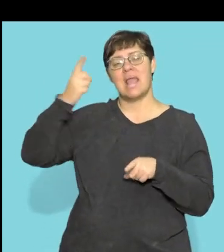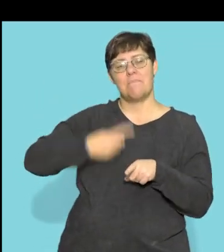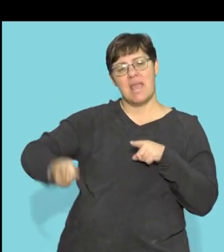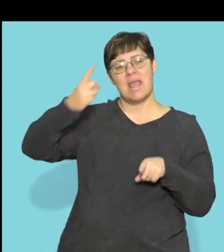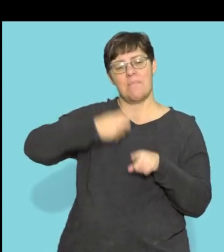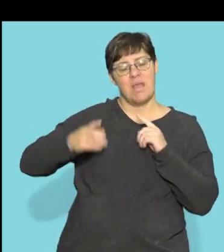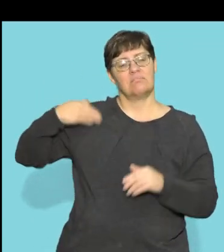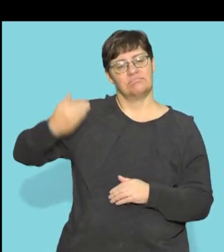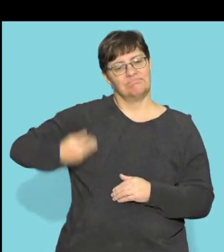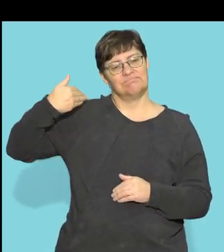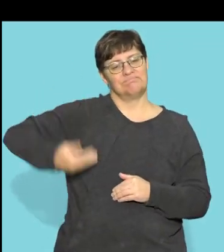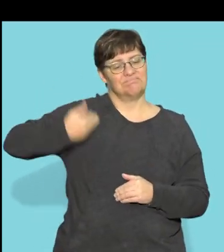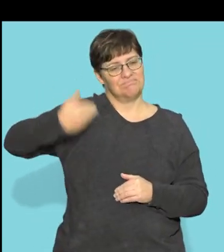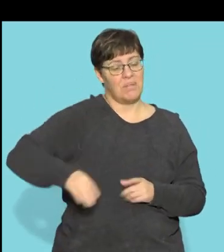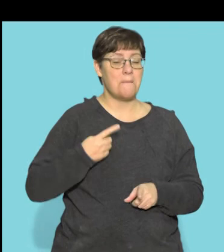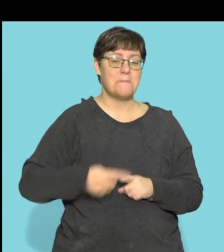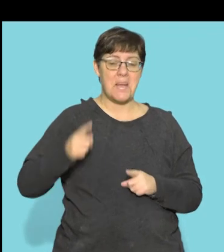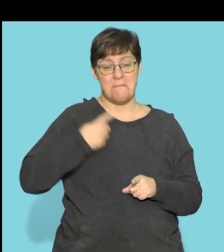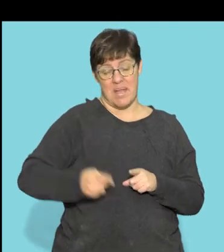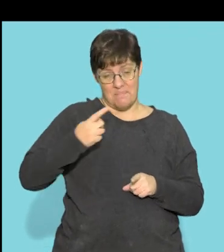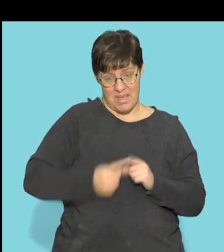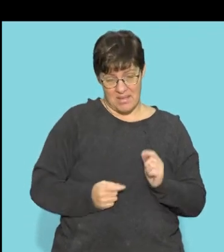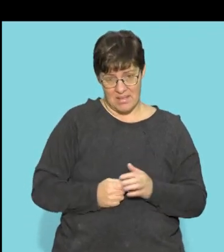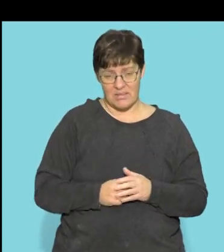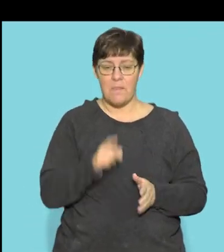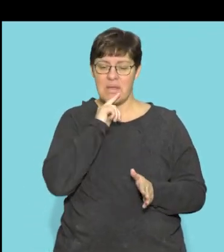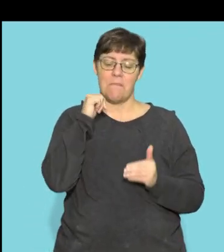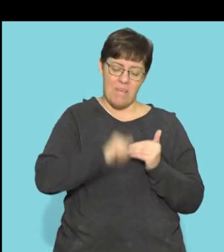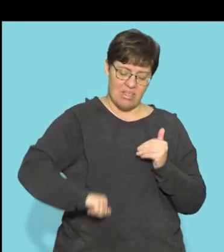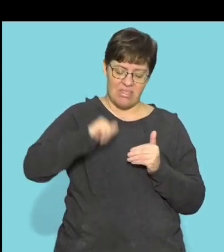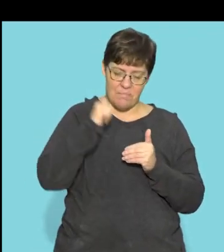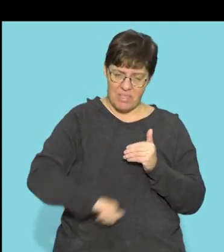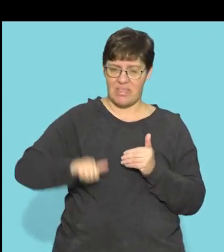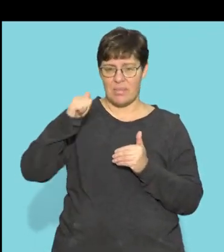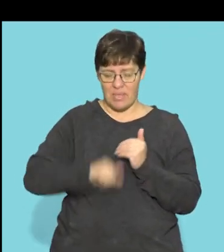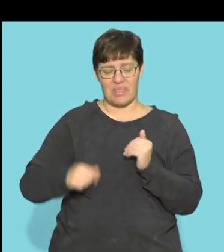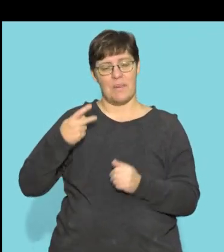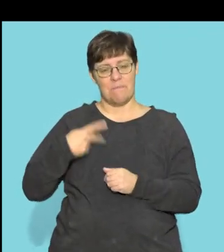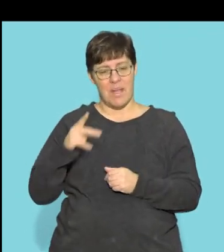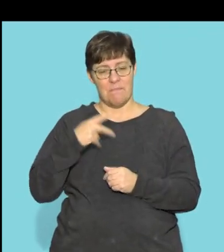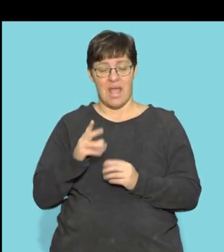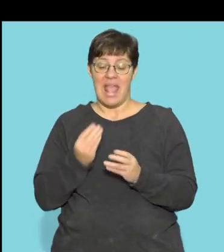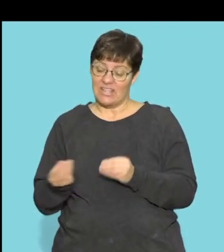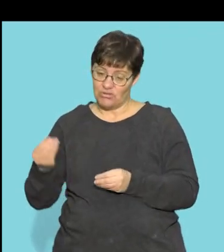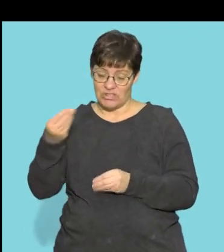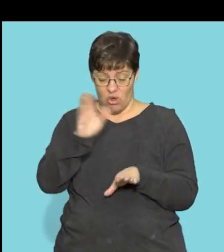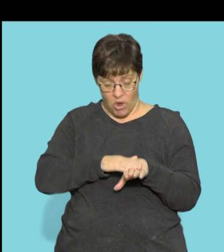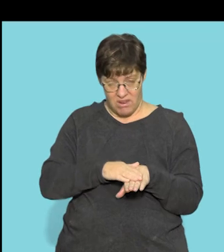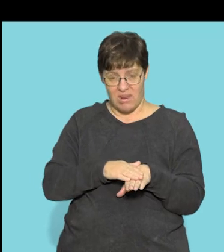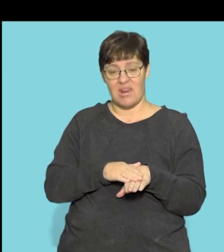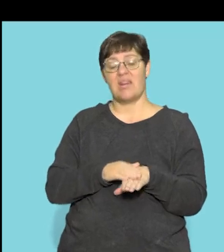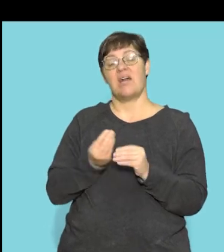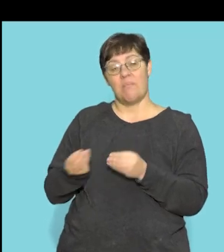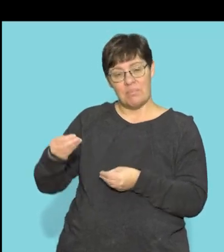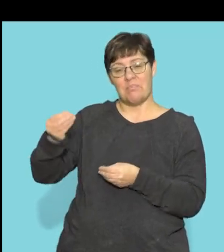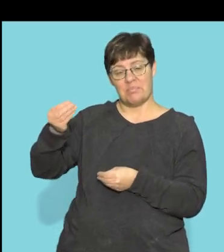regular payments, right? The regularity of it has to do with per month, and you are getting an interest